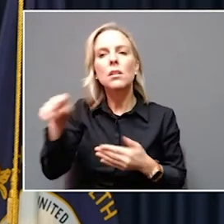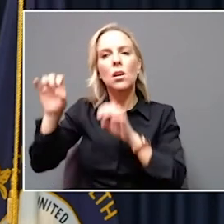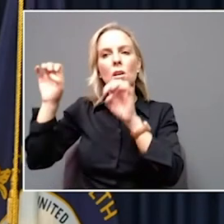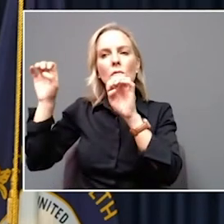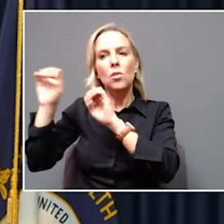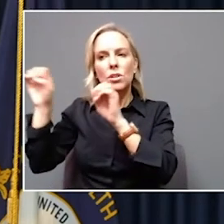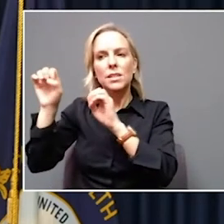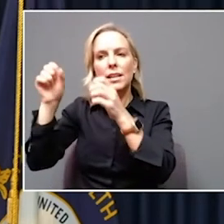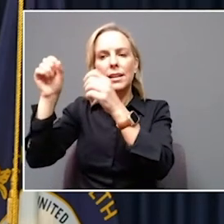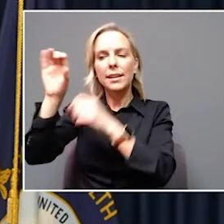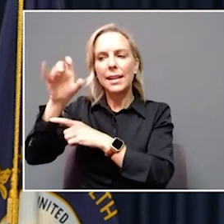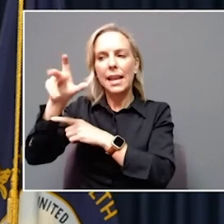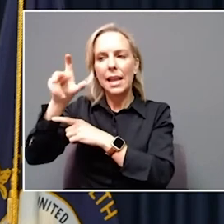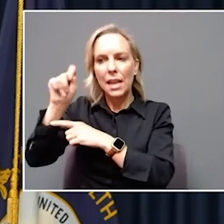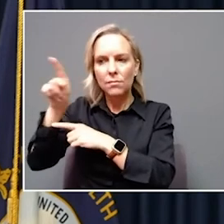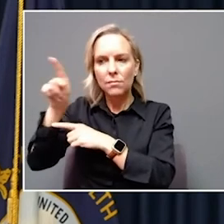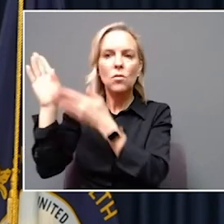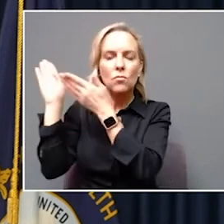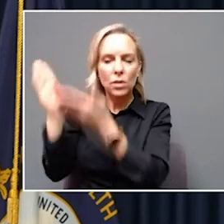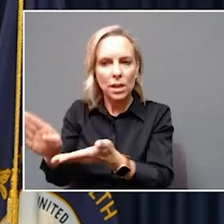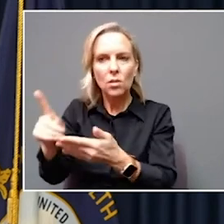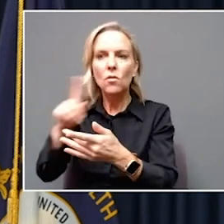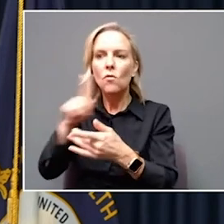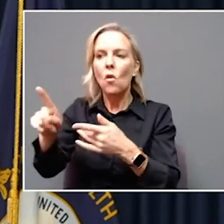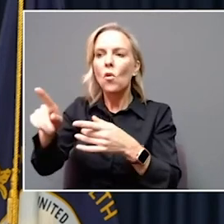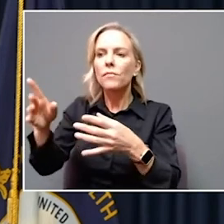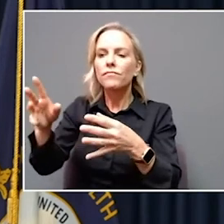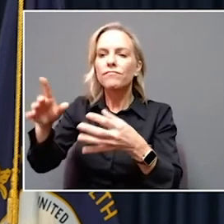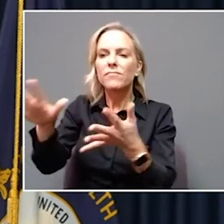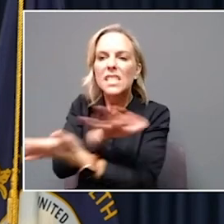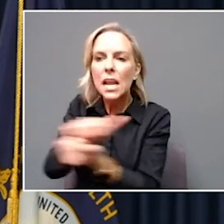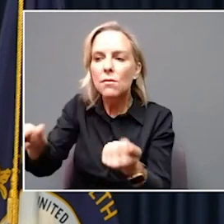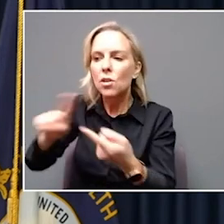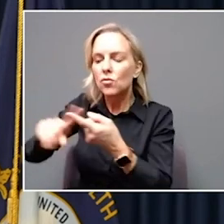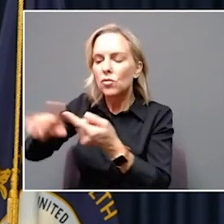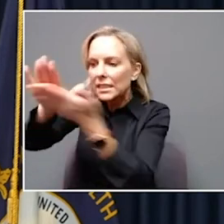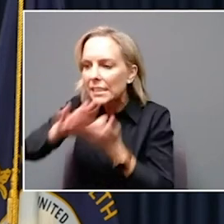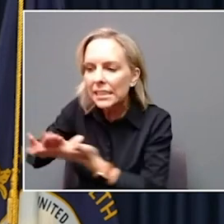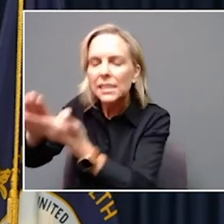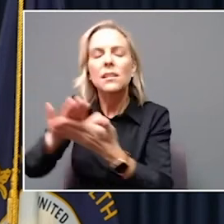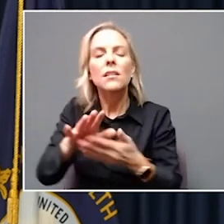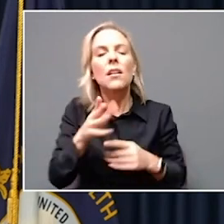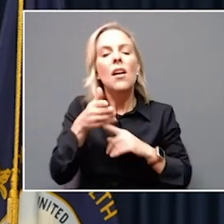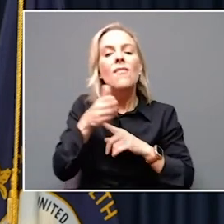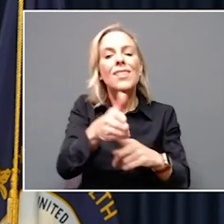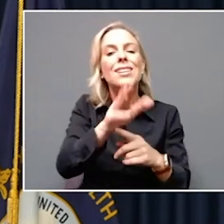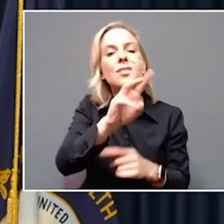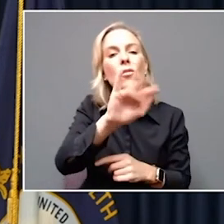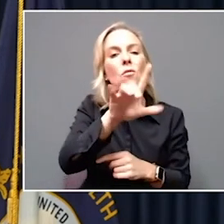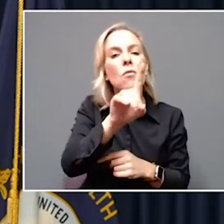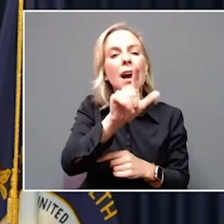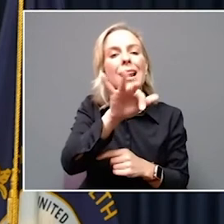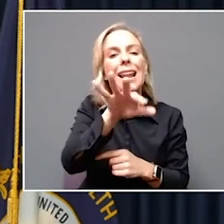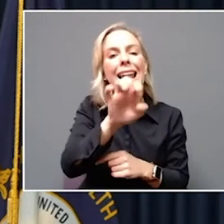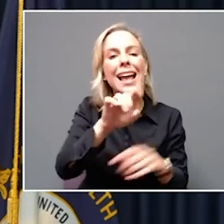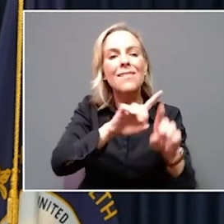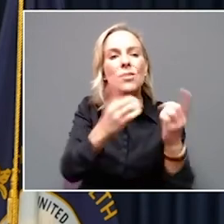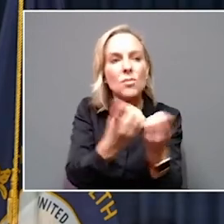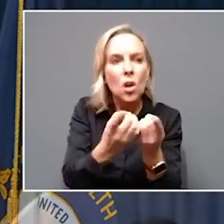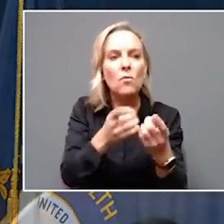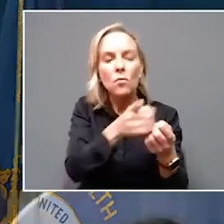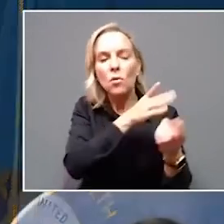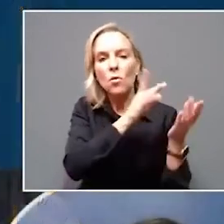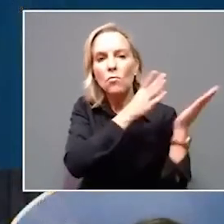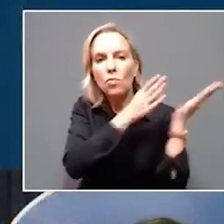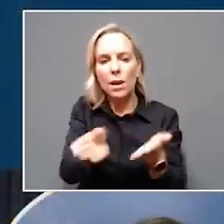Fish and wildlife is out with boats, working to make water rescues where safe for their personnel.